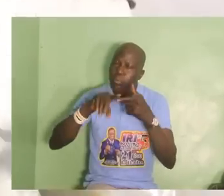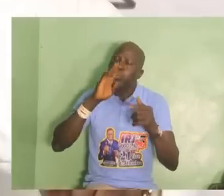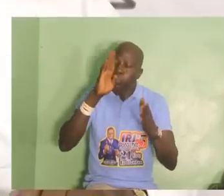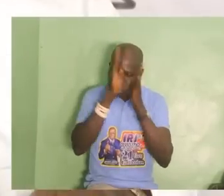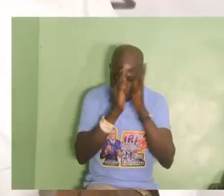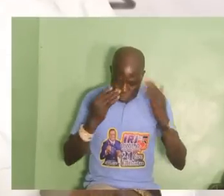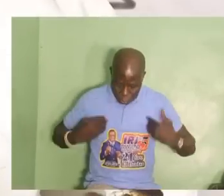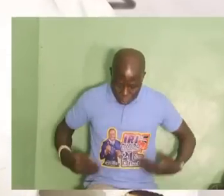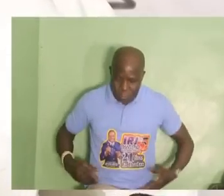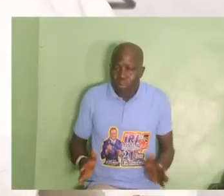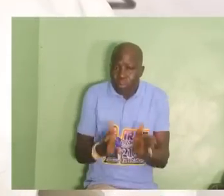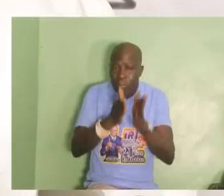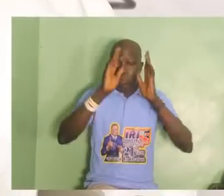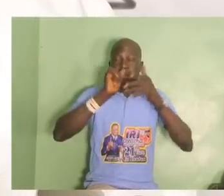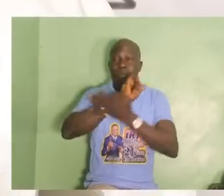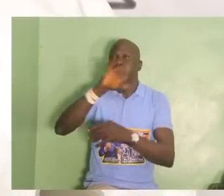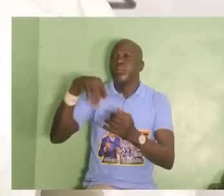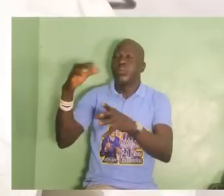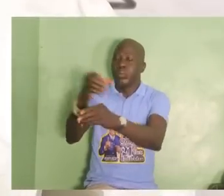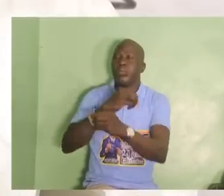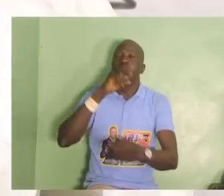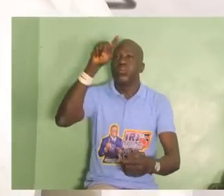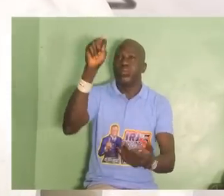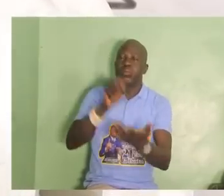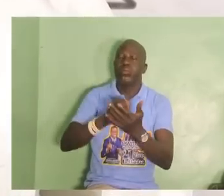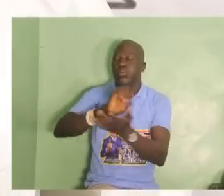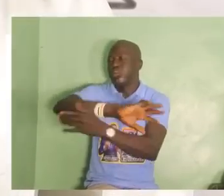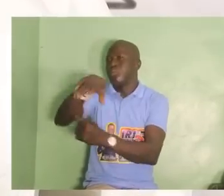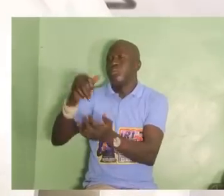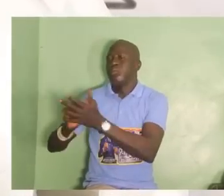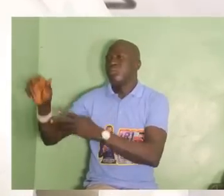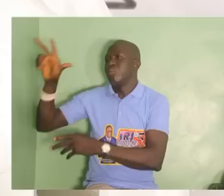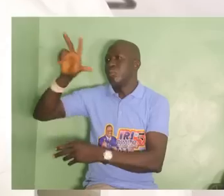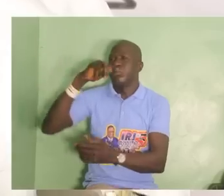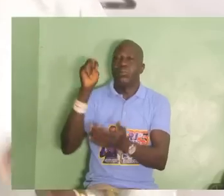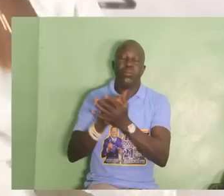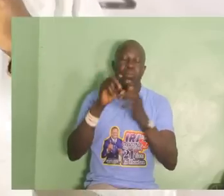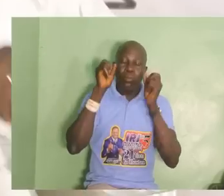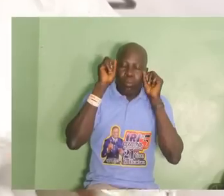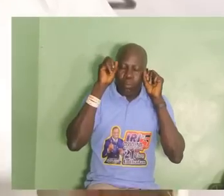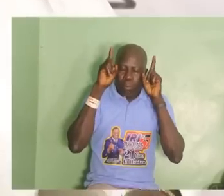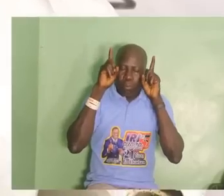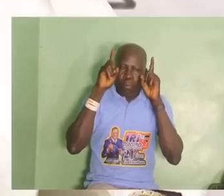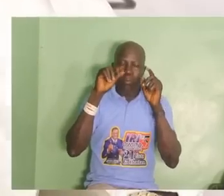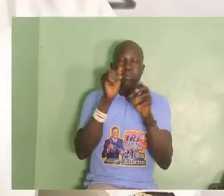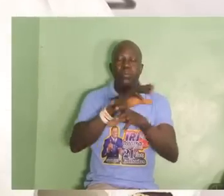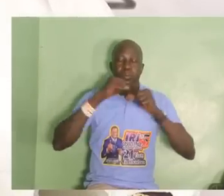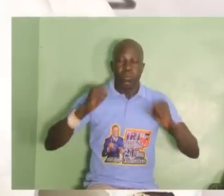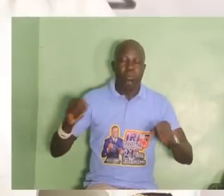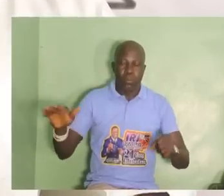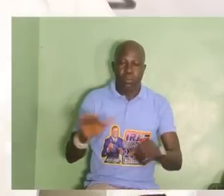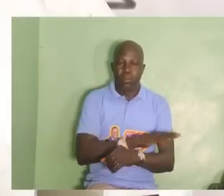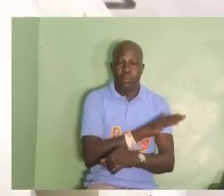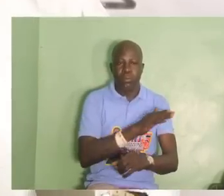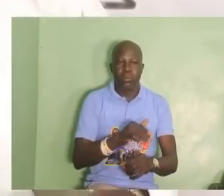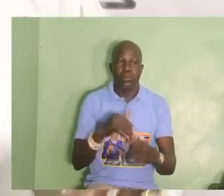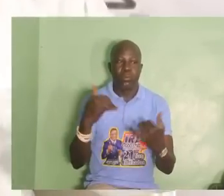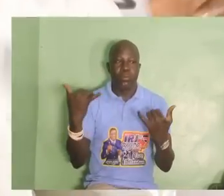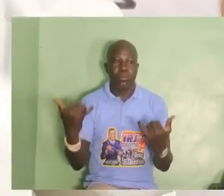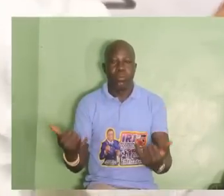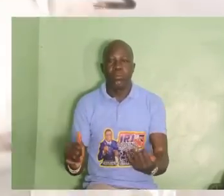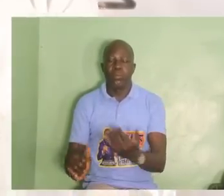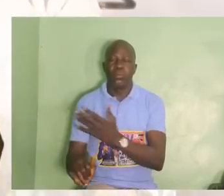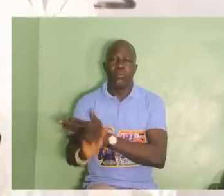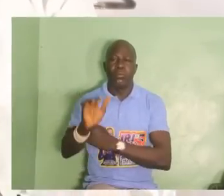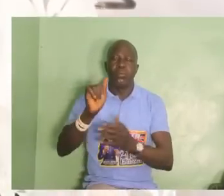name gbogbo en to gbo mi to gbagbo everyone that is listening to me that believe tell me leyi it's a prophecy palace I decree owo adani duro hand of delay oya